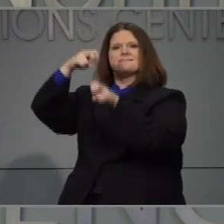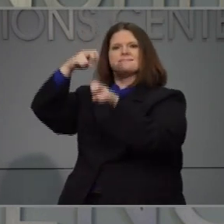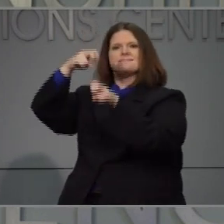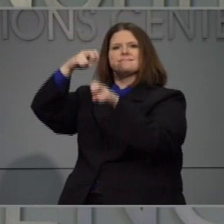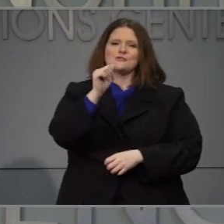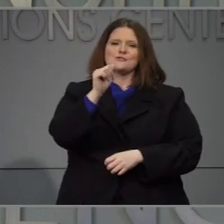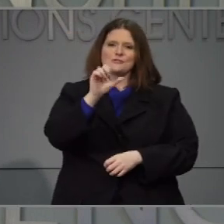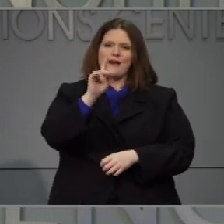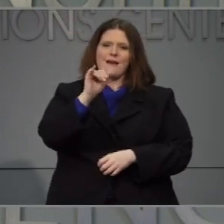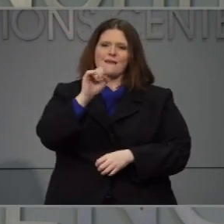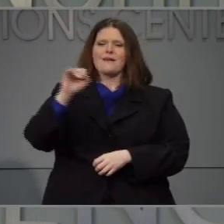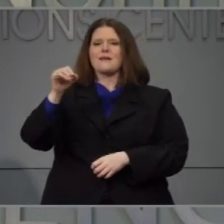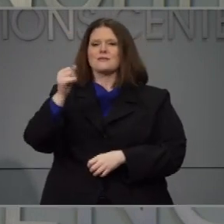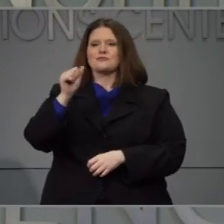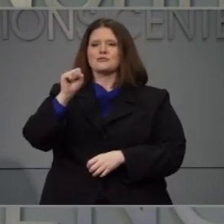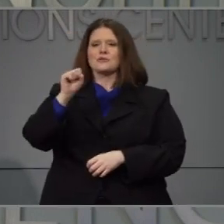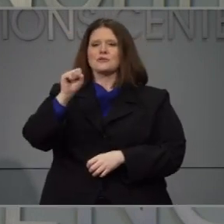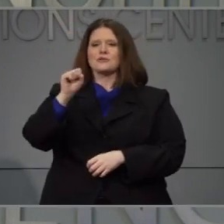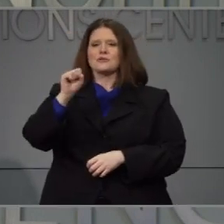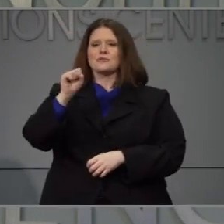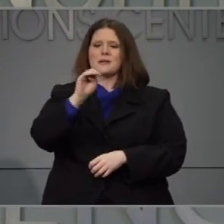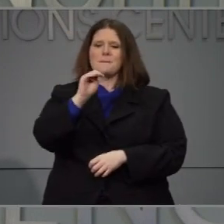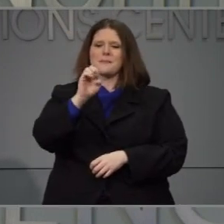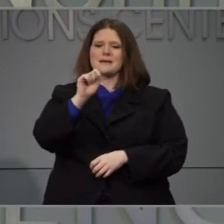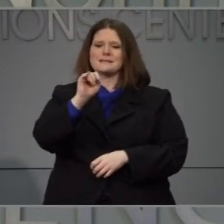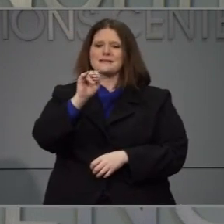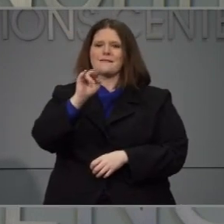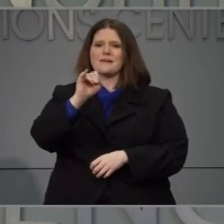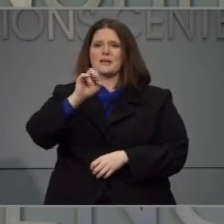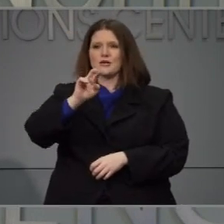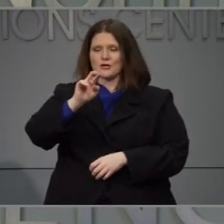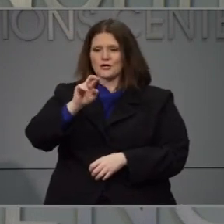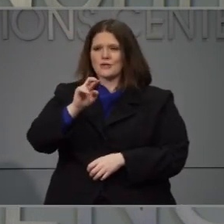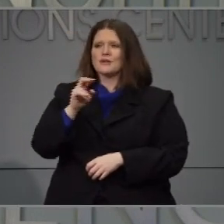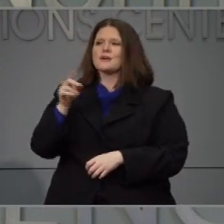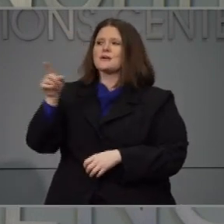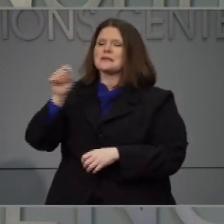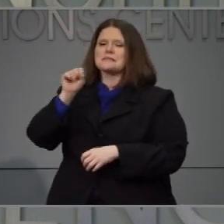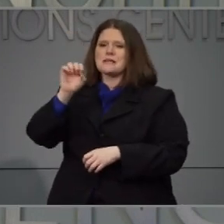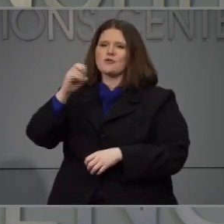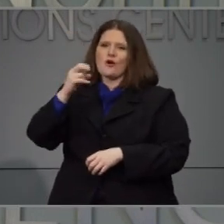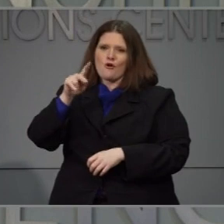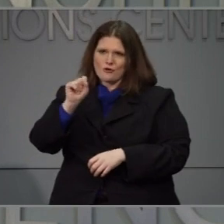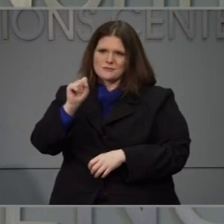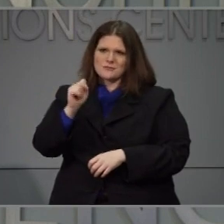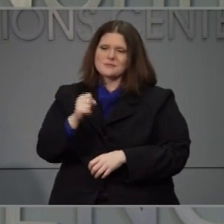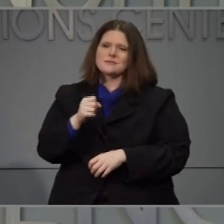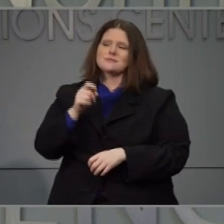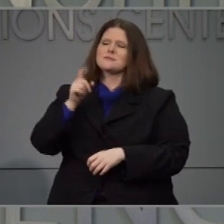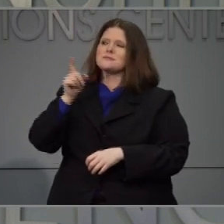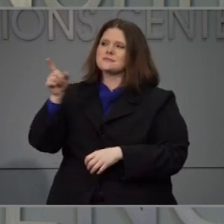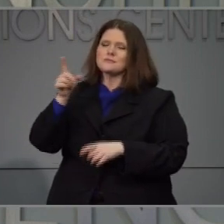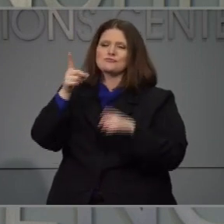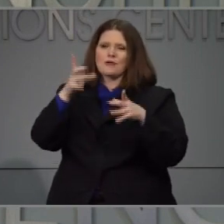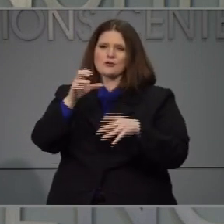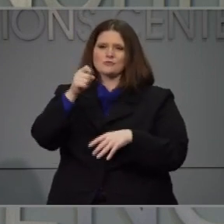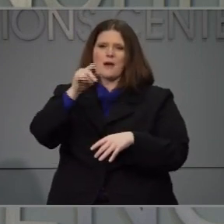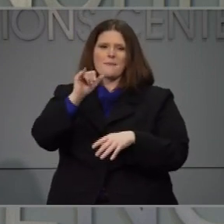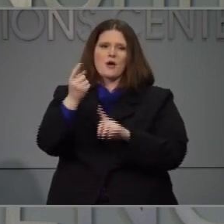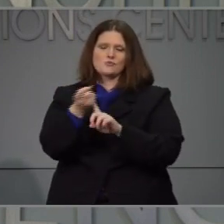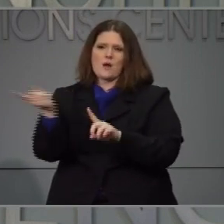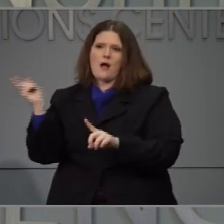Spanish language interpreters. And I'd like to ask Secretary Hooks and Director Sprayberry to come